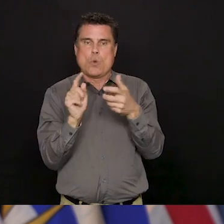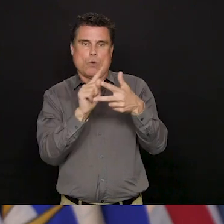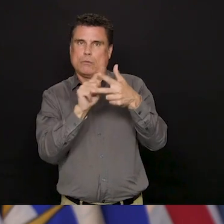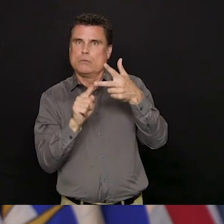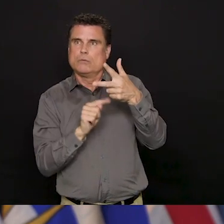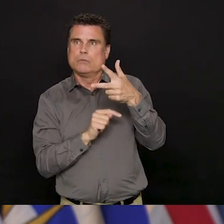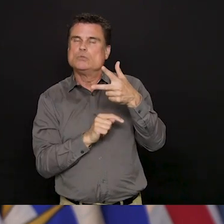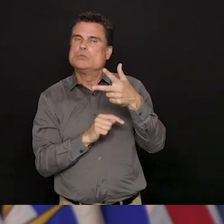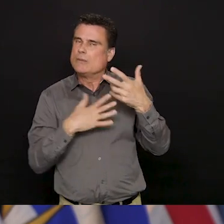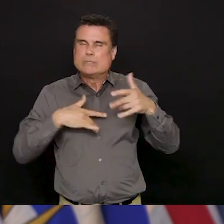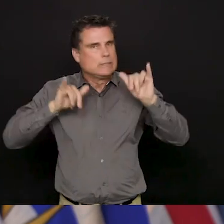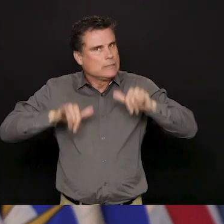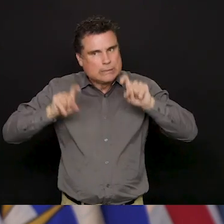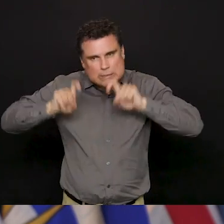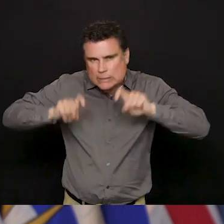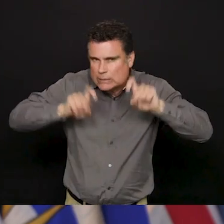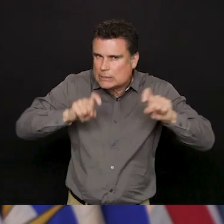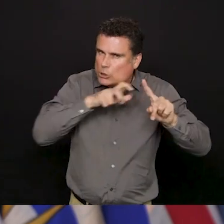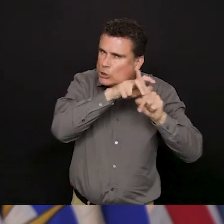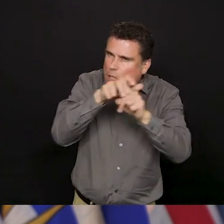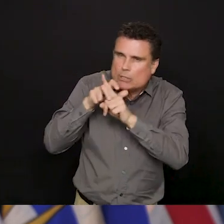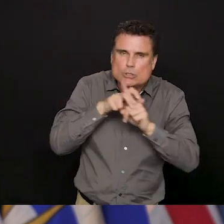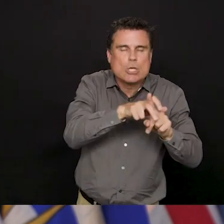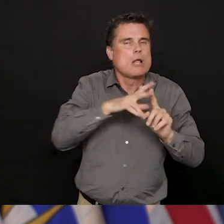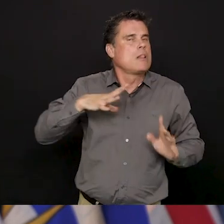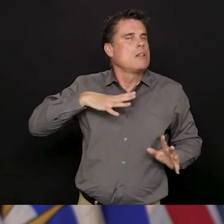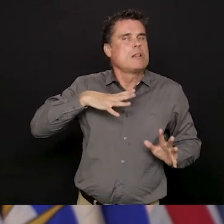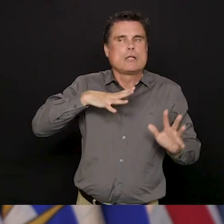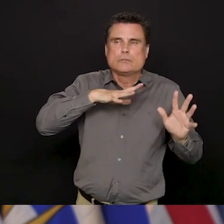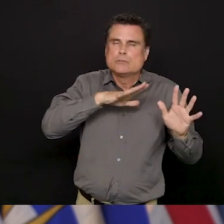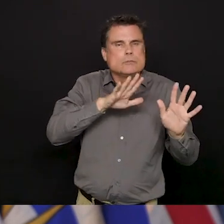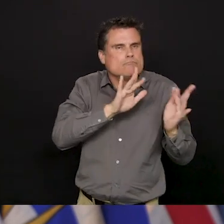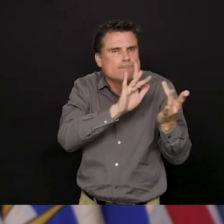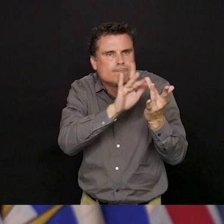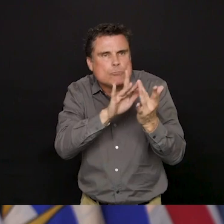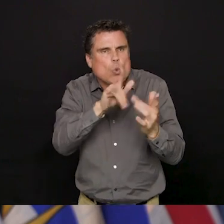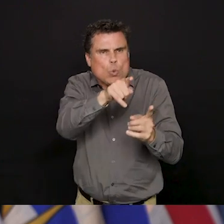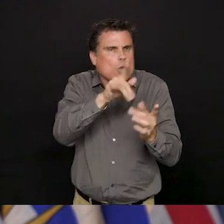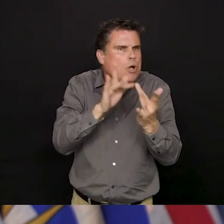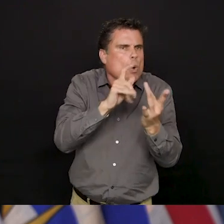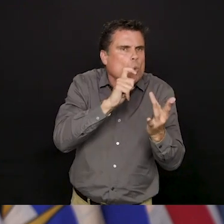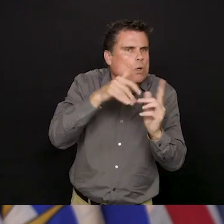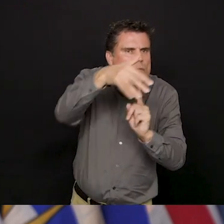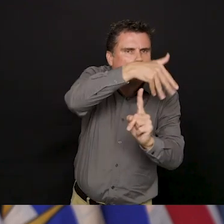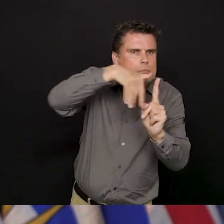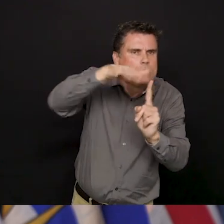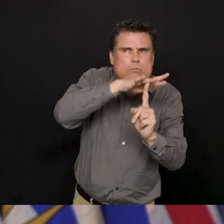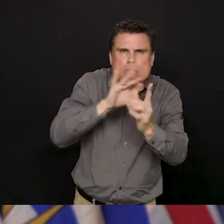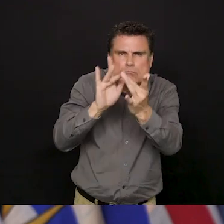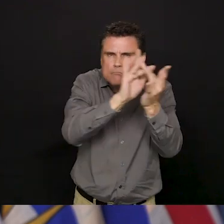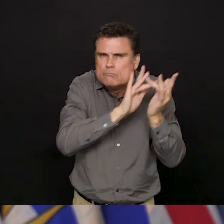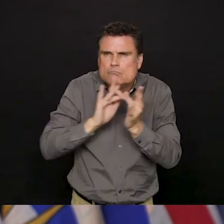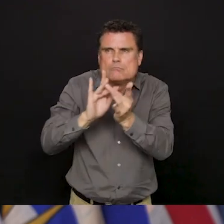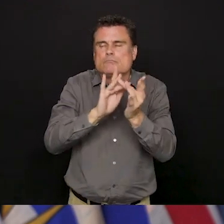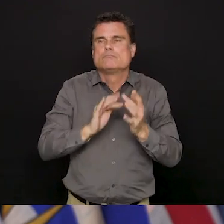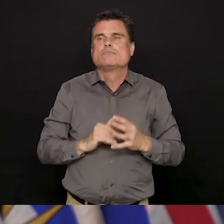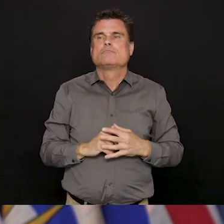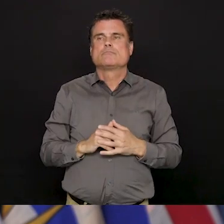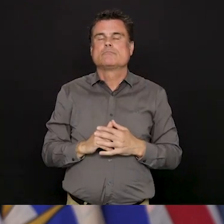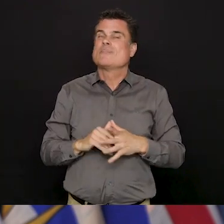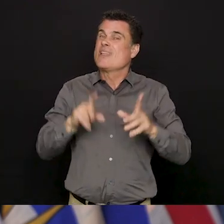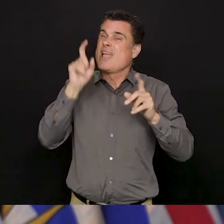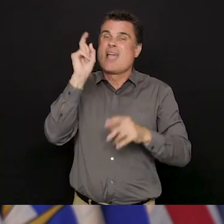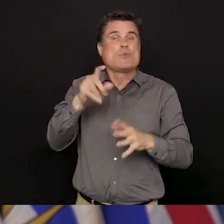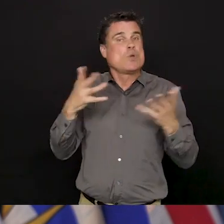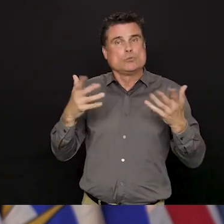the contact tracing in our communities that we need. But we need to do everything we can now to try and stamp it out as much